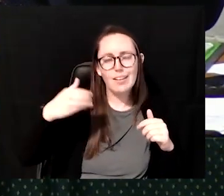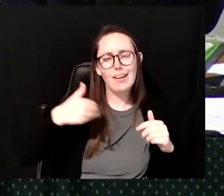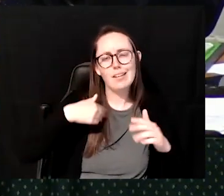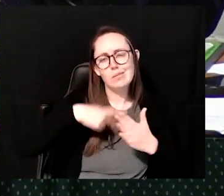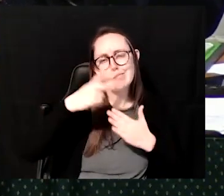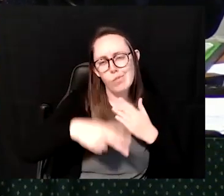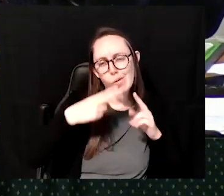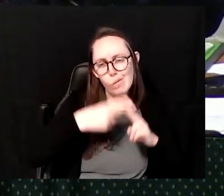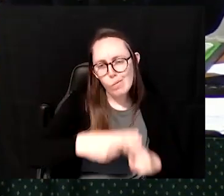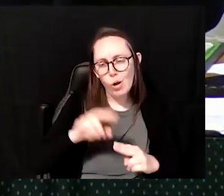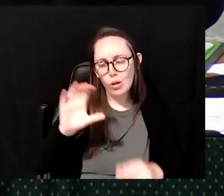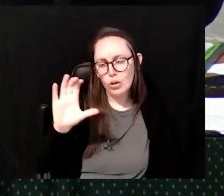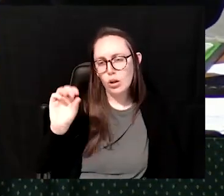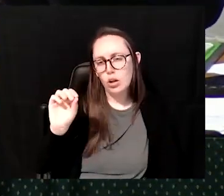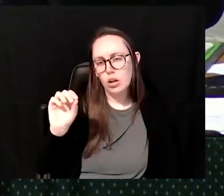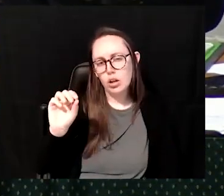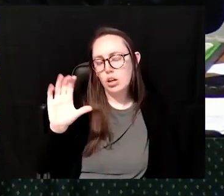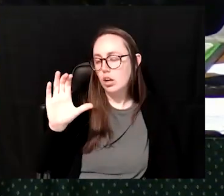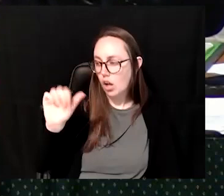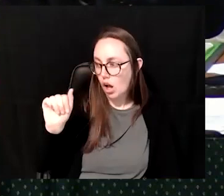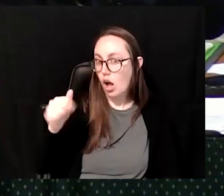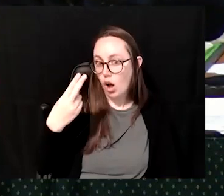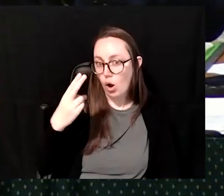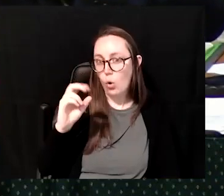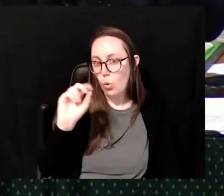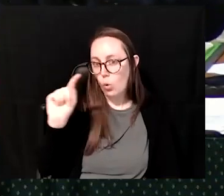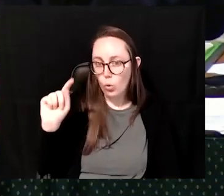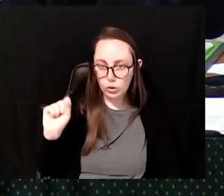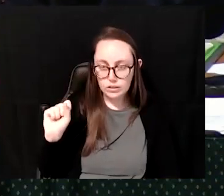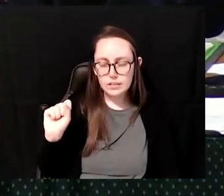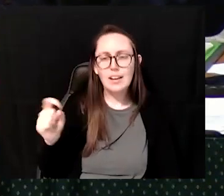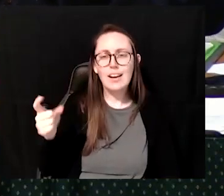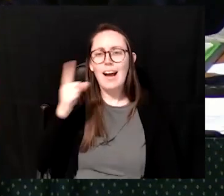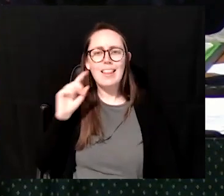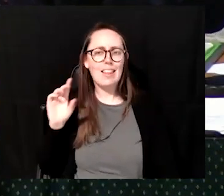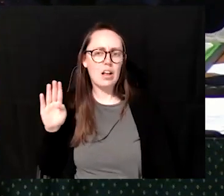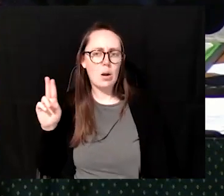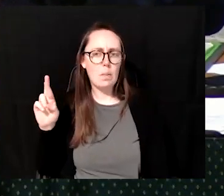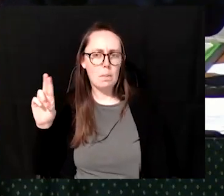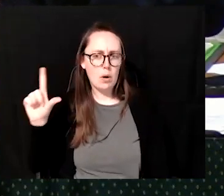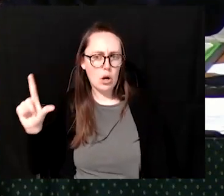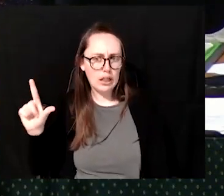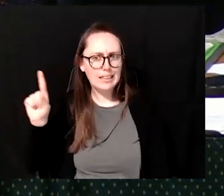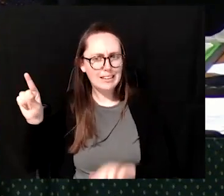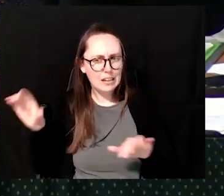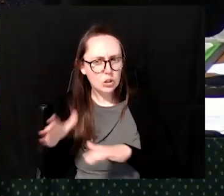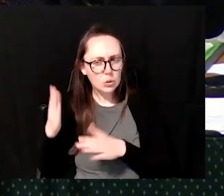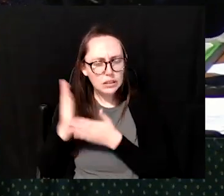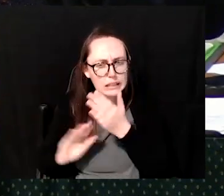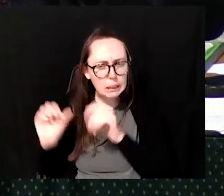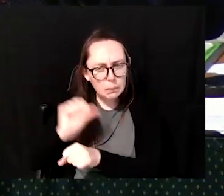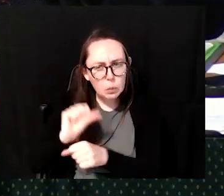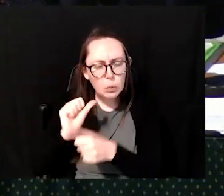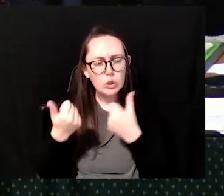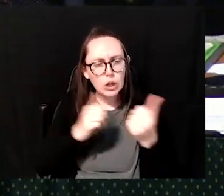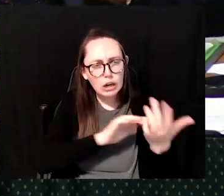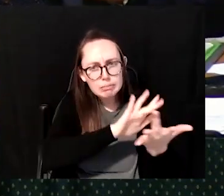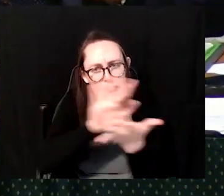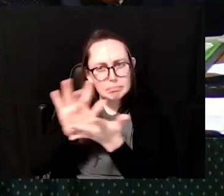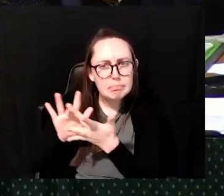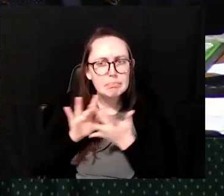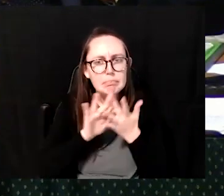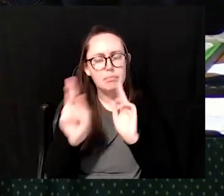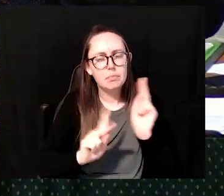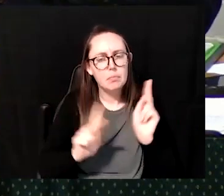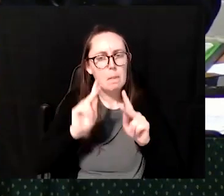people on the streets I'm not educated enough to know much about that right now um so I would like to propose that we